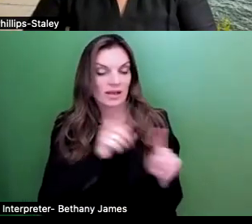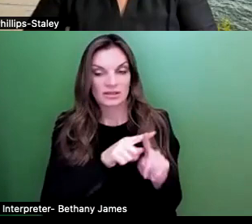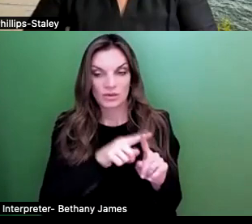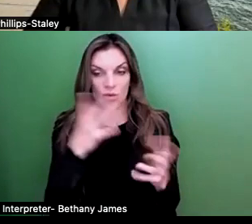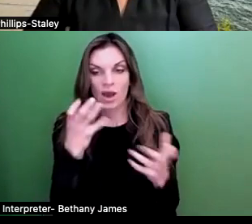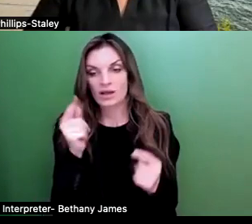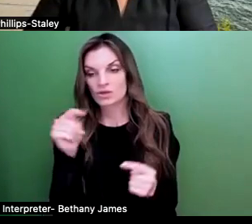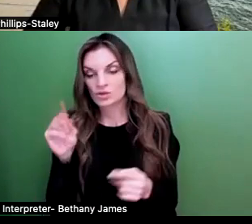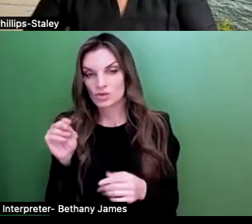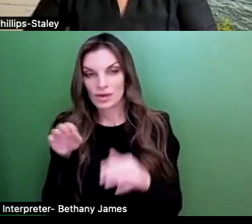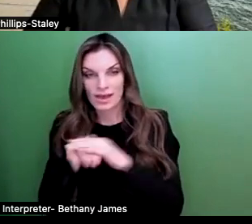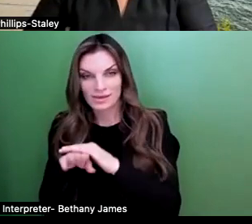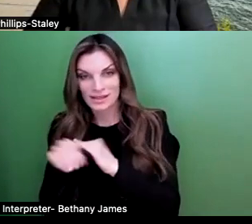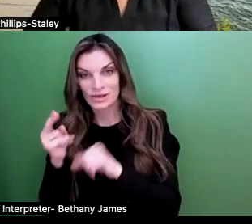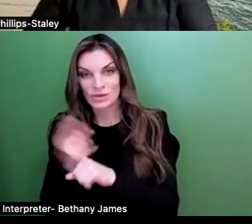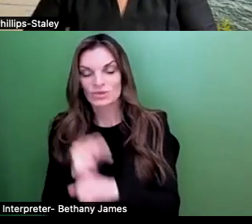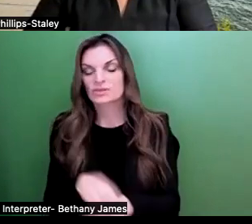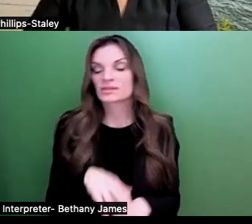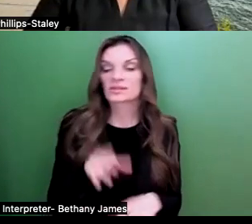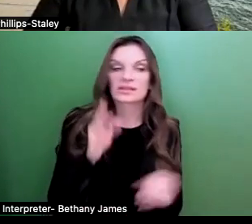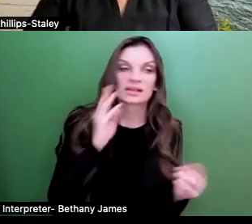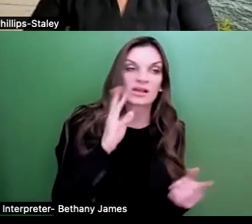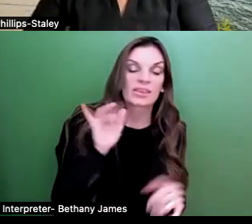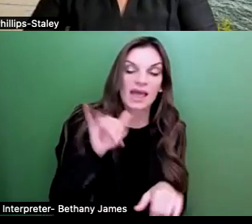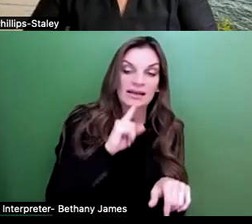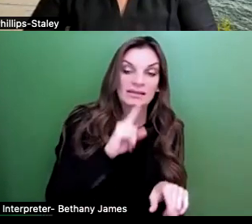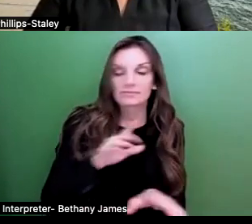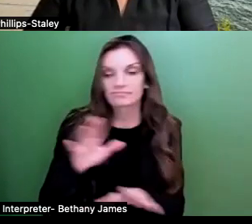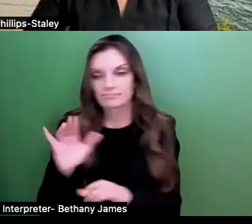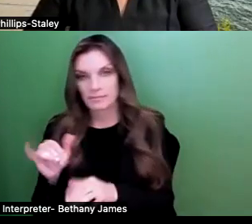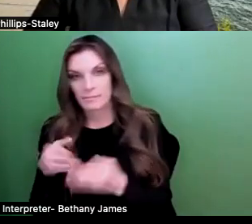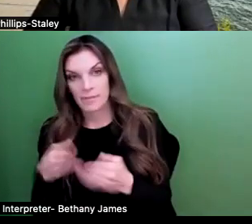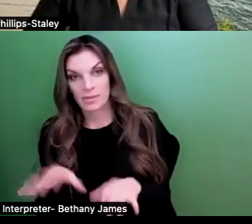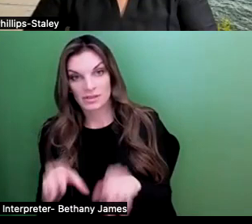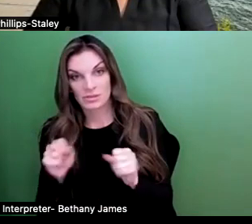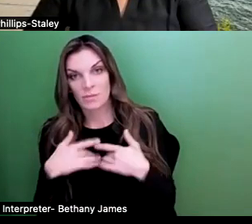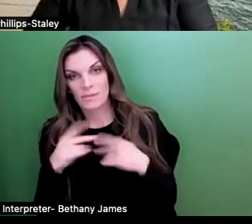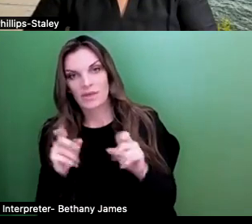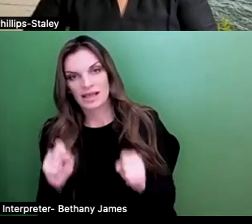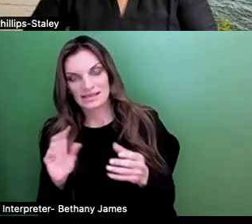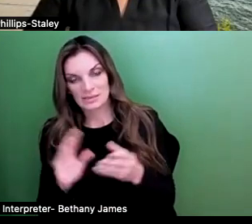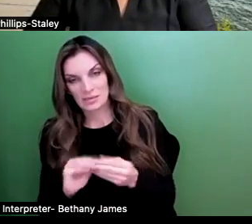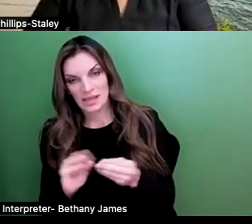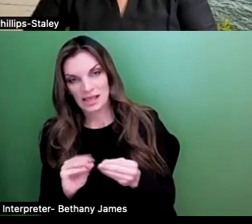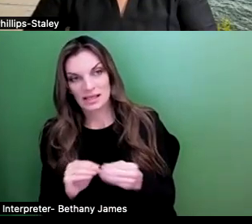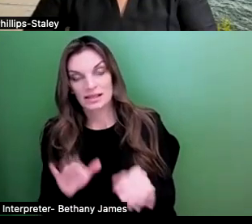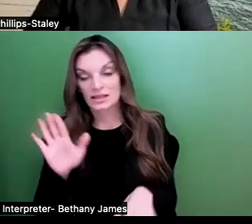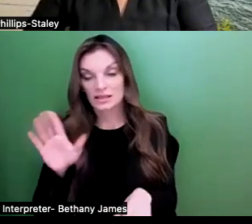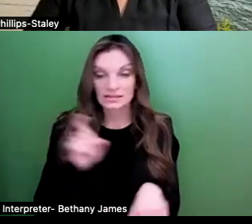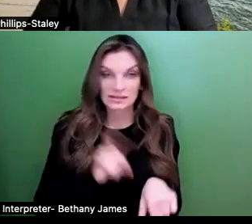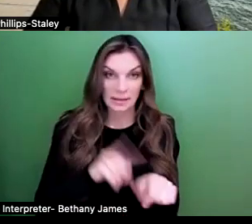wanting to access and use. And That then is- something as simple as public symposiums where people get to speak. I'm sorry, are that's not-